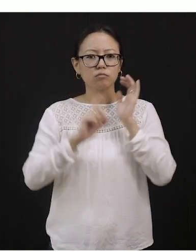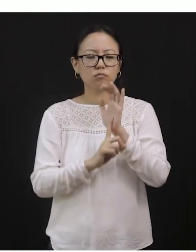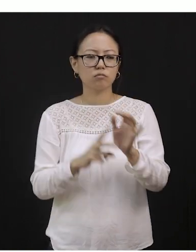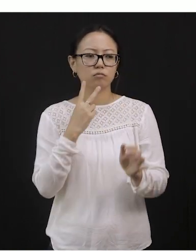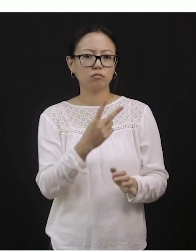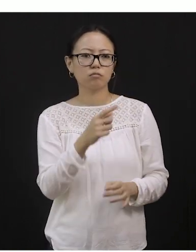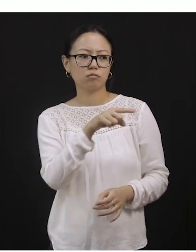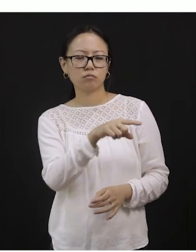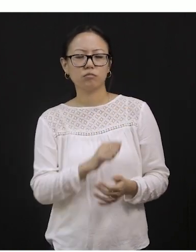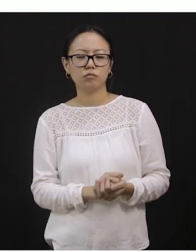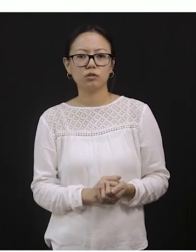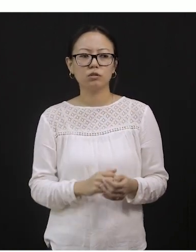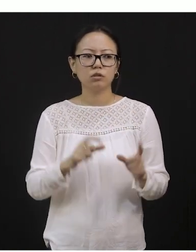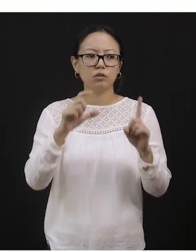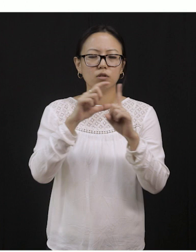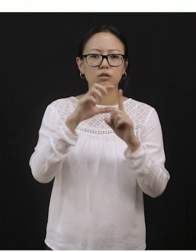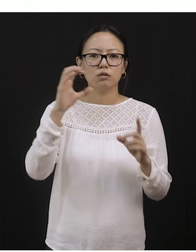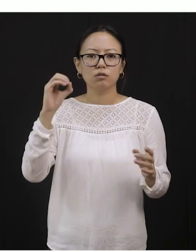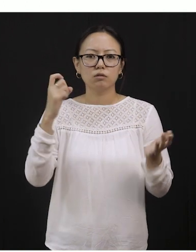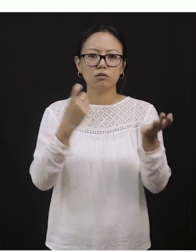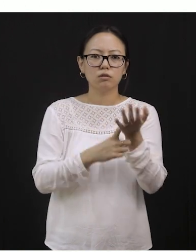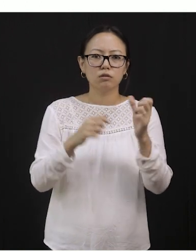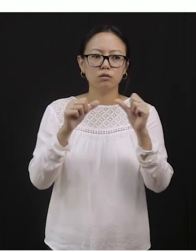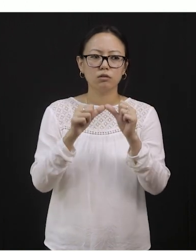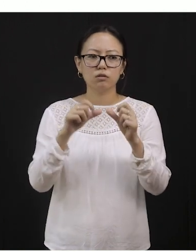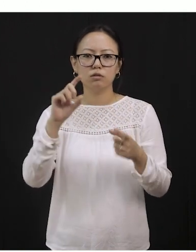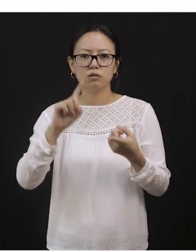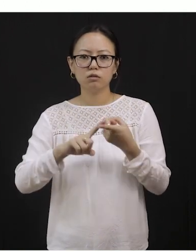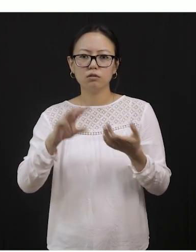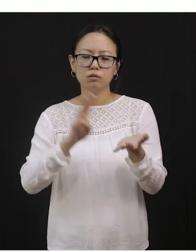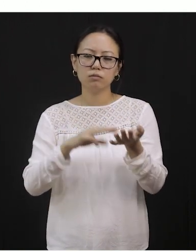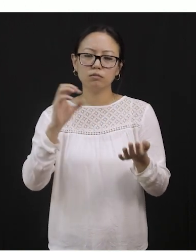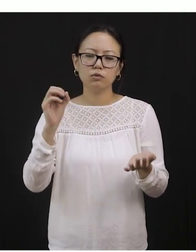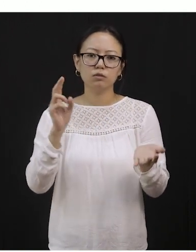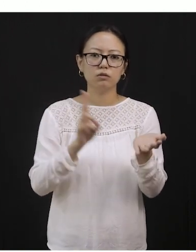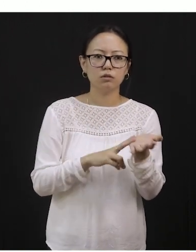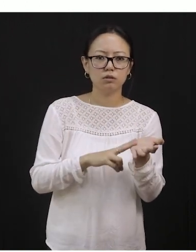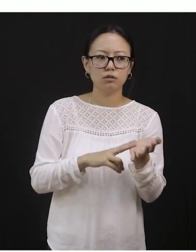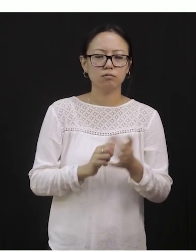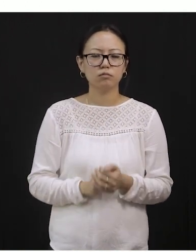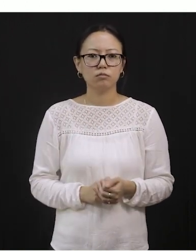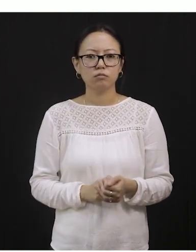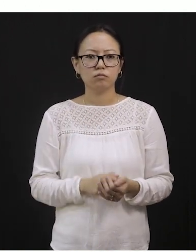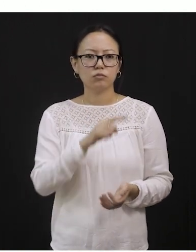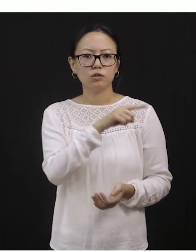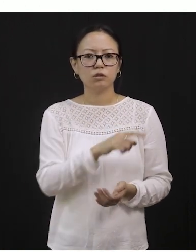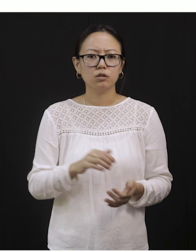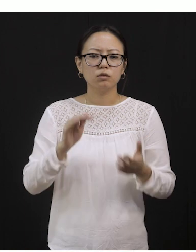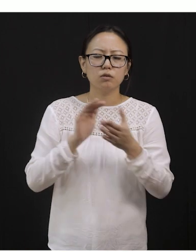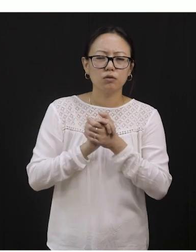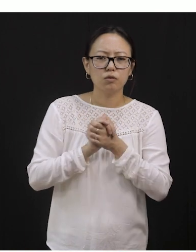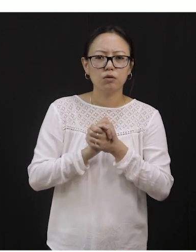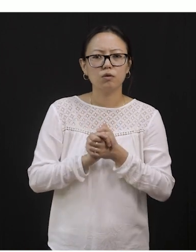favorite. And this is Doraemon, right? Doraemon. So Doraemon has a very close friend